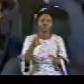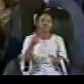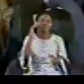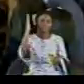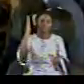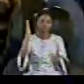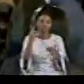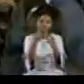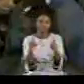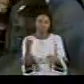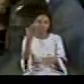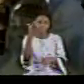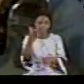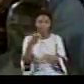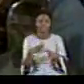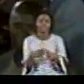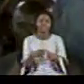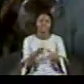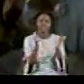hands together for Jesus.